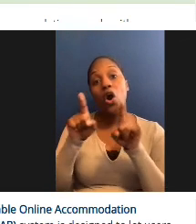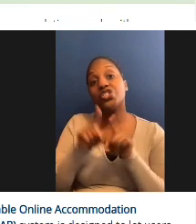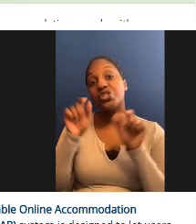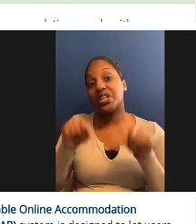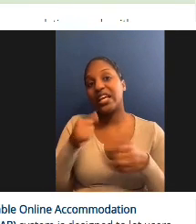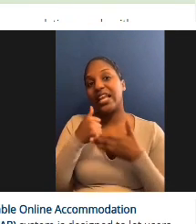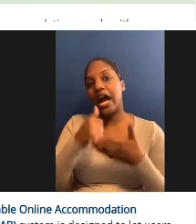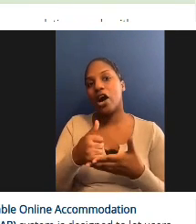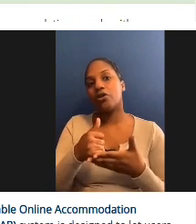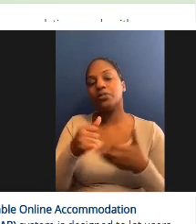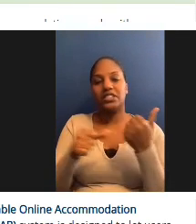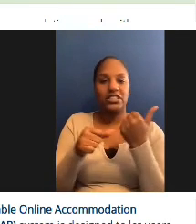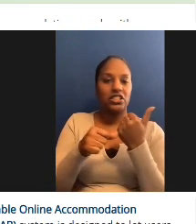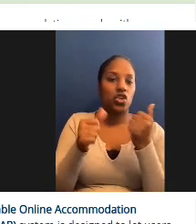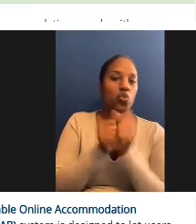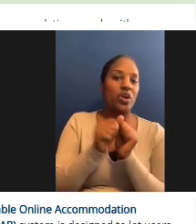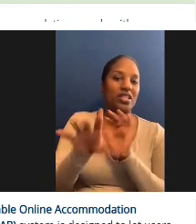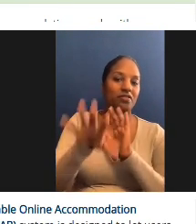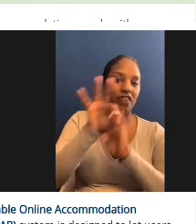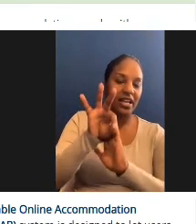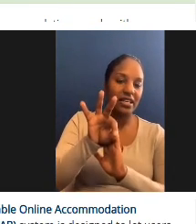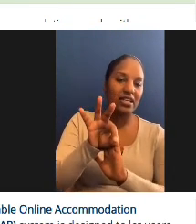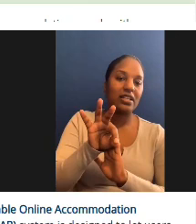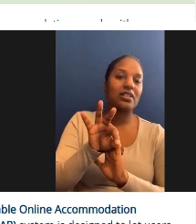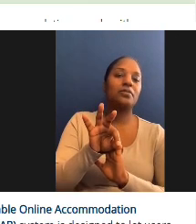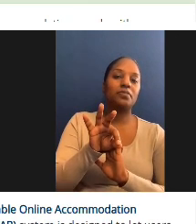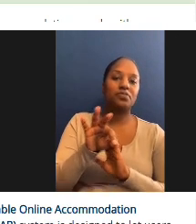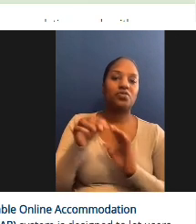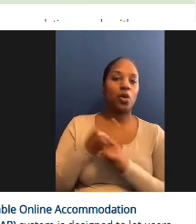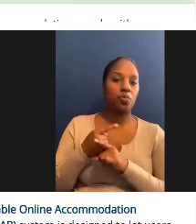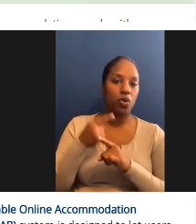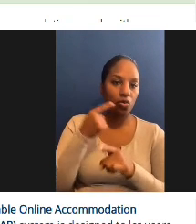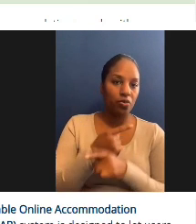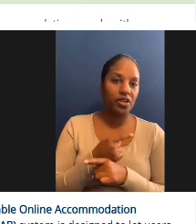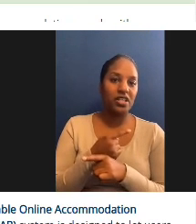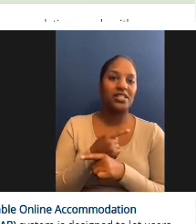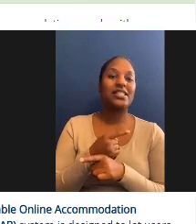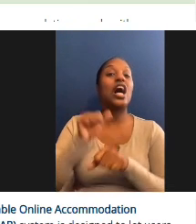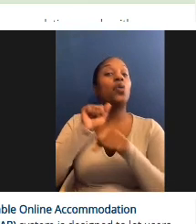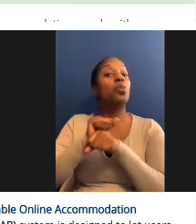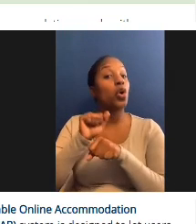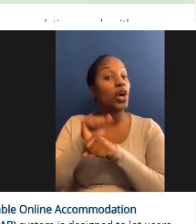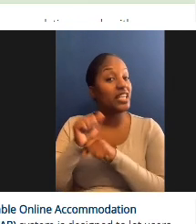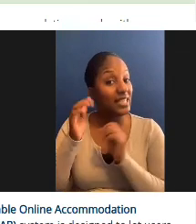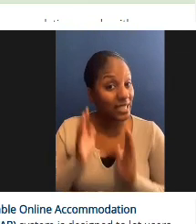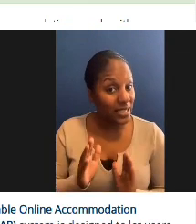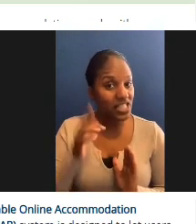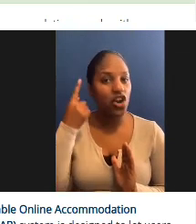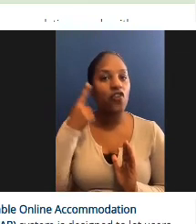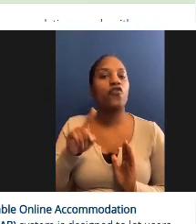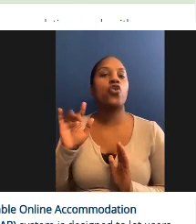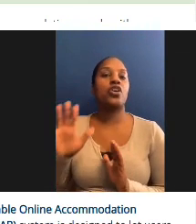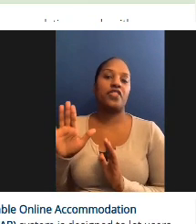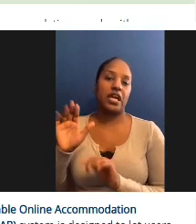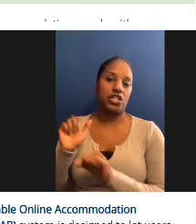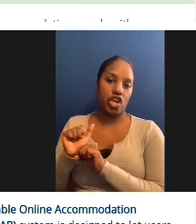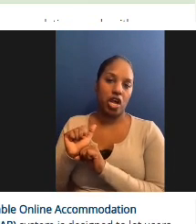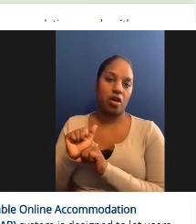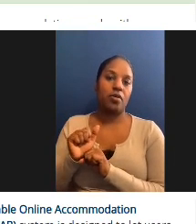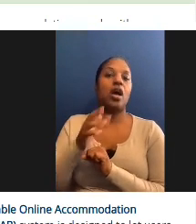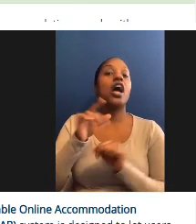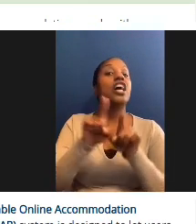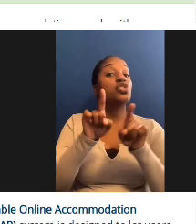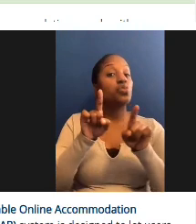also assist them with finding appropriate employees for the job, as